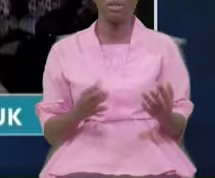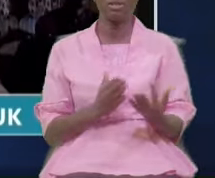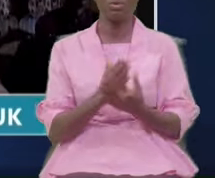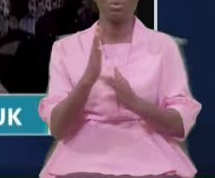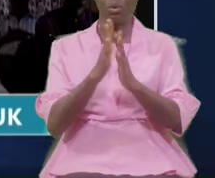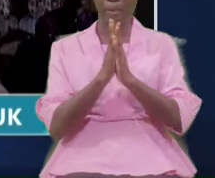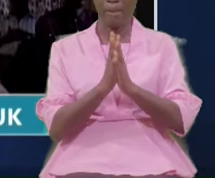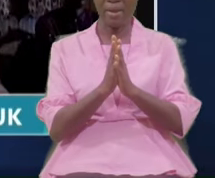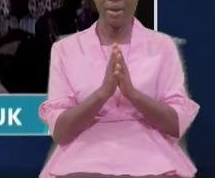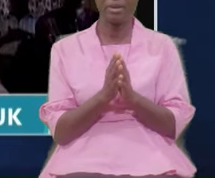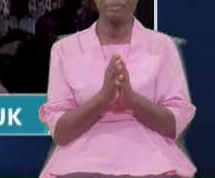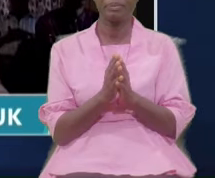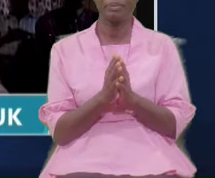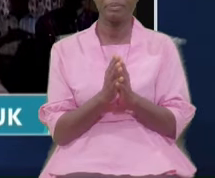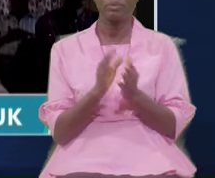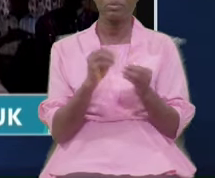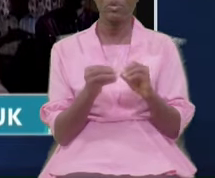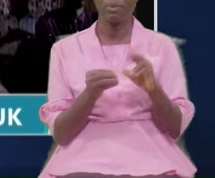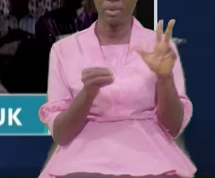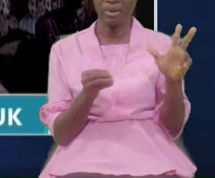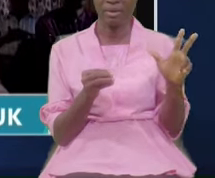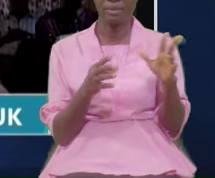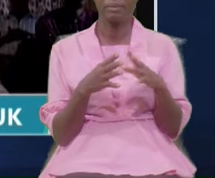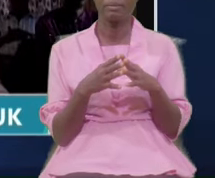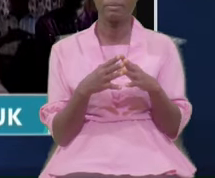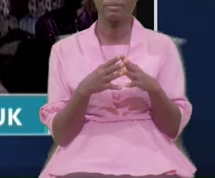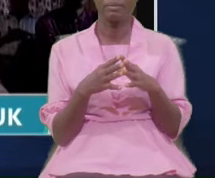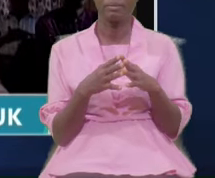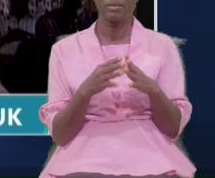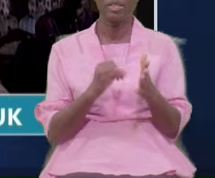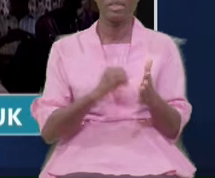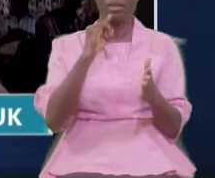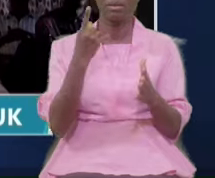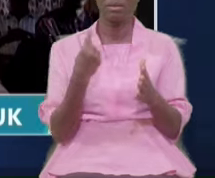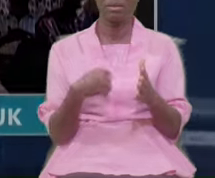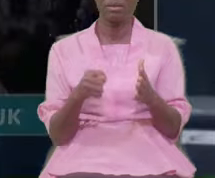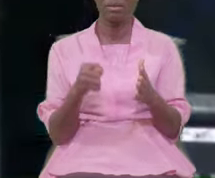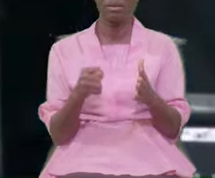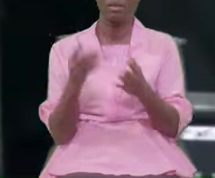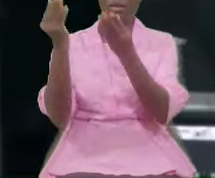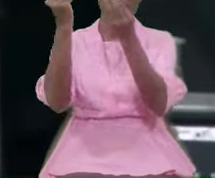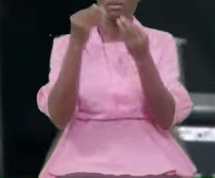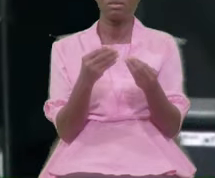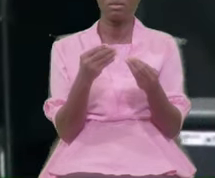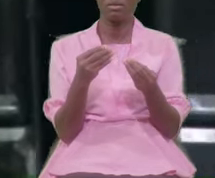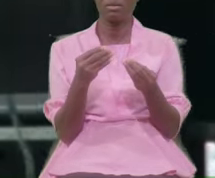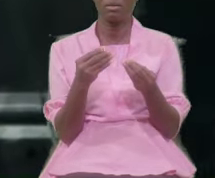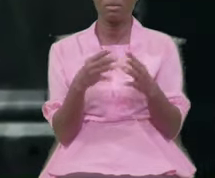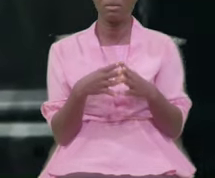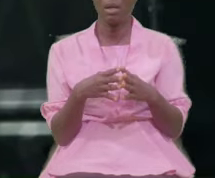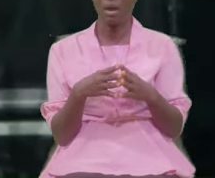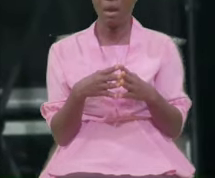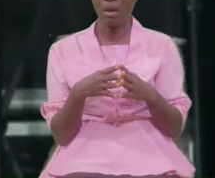posibil number ik it's the grand generous provision of